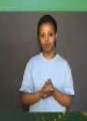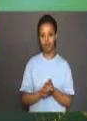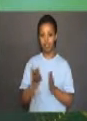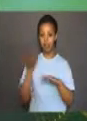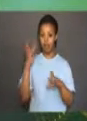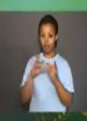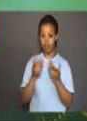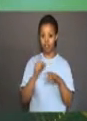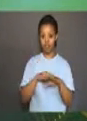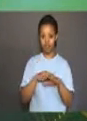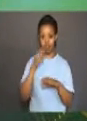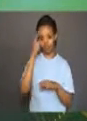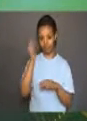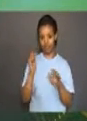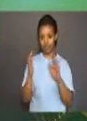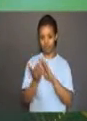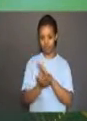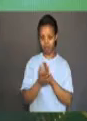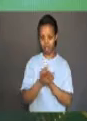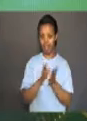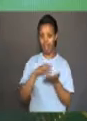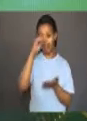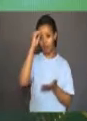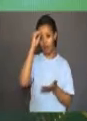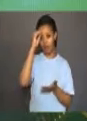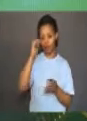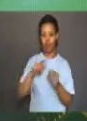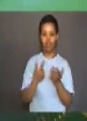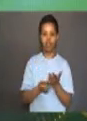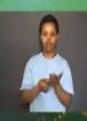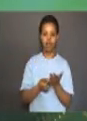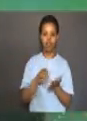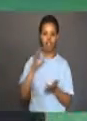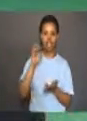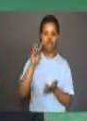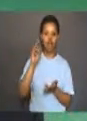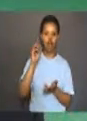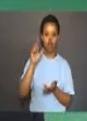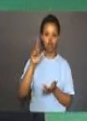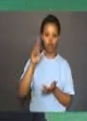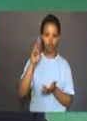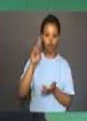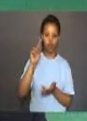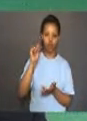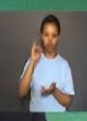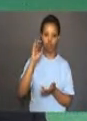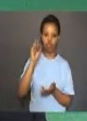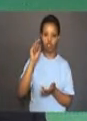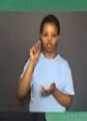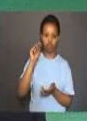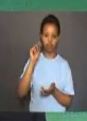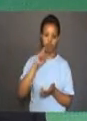In our last lesson, we learned about evolution. Today, we